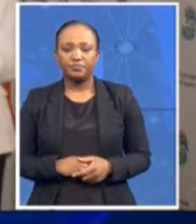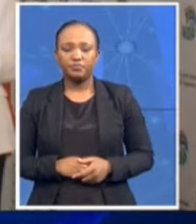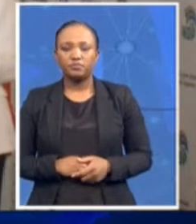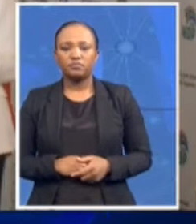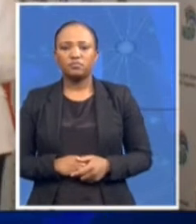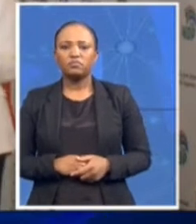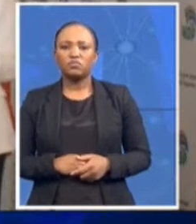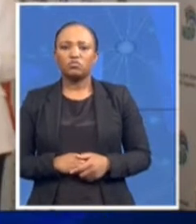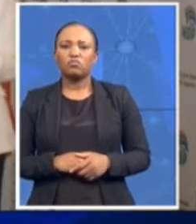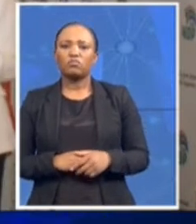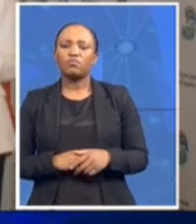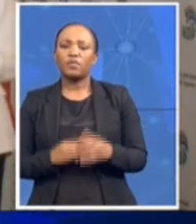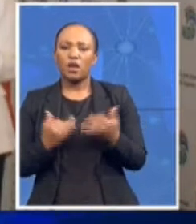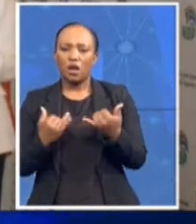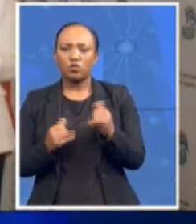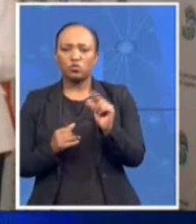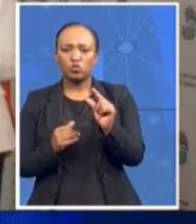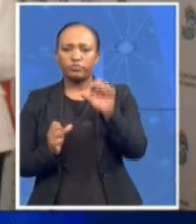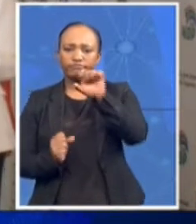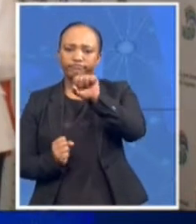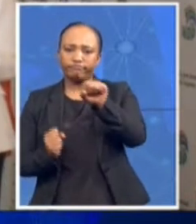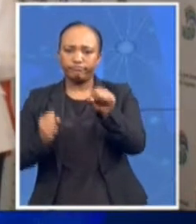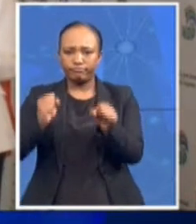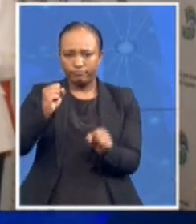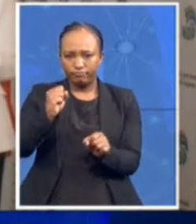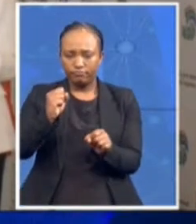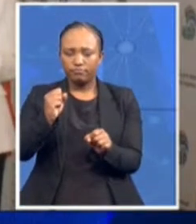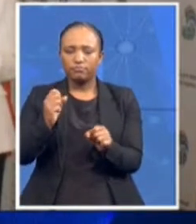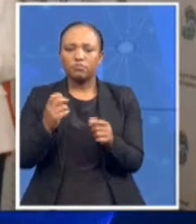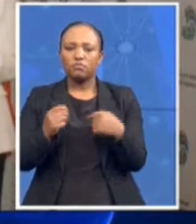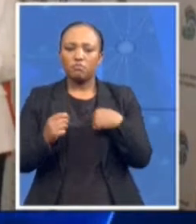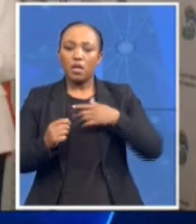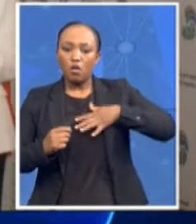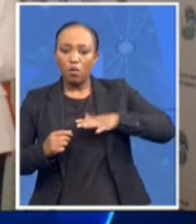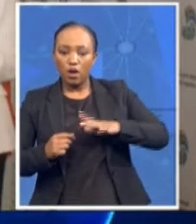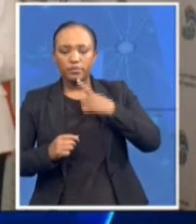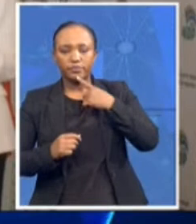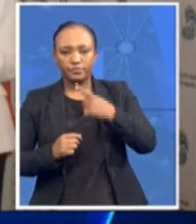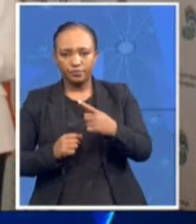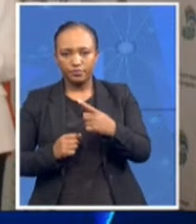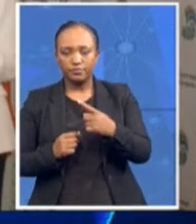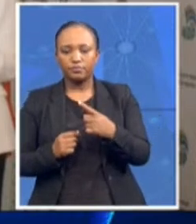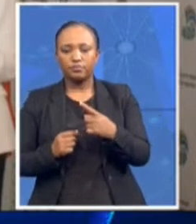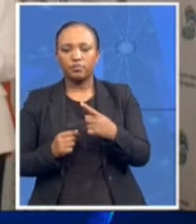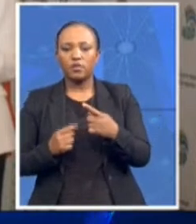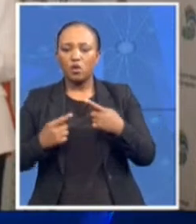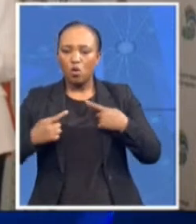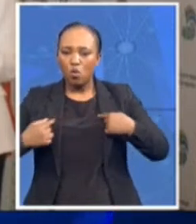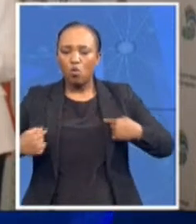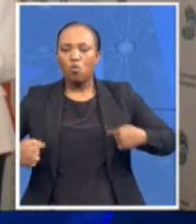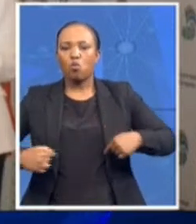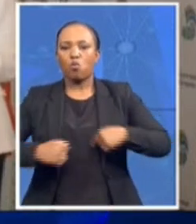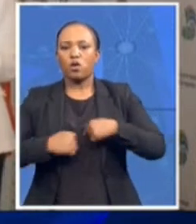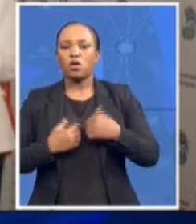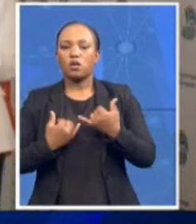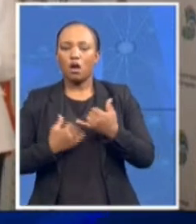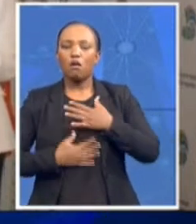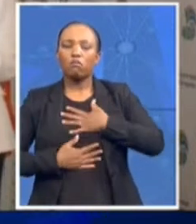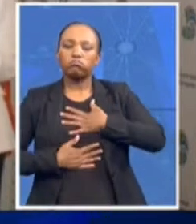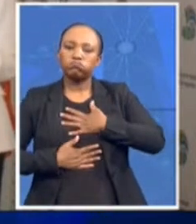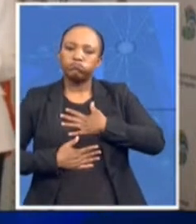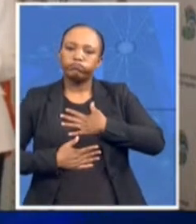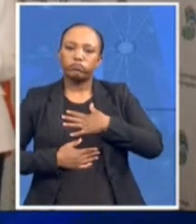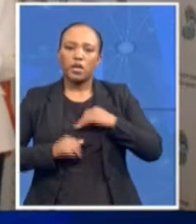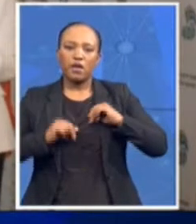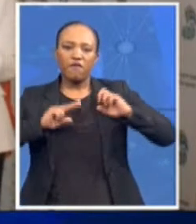just say that we are very, very comforted by the fact that the investigation found that all